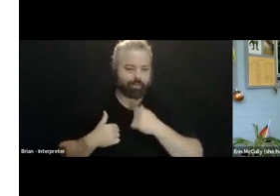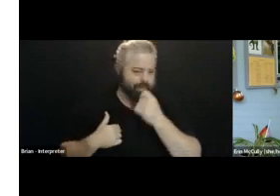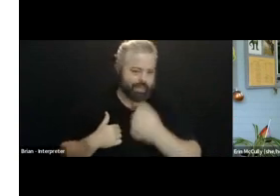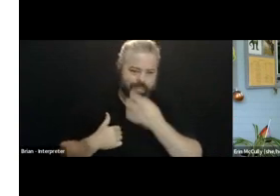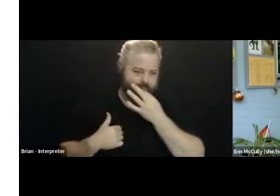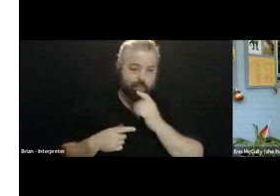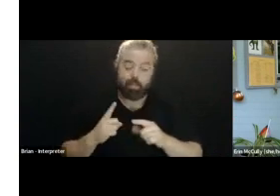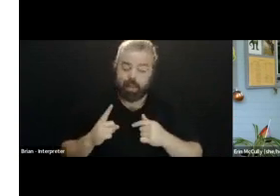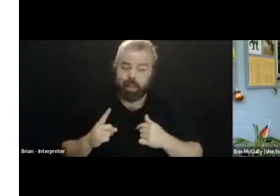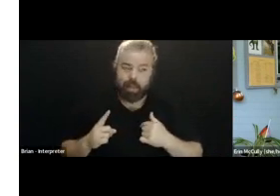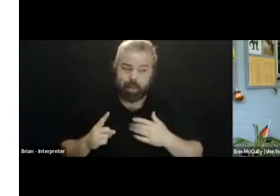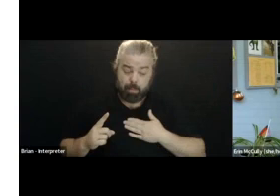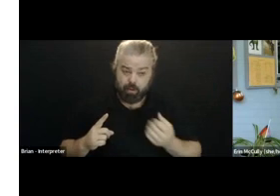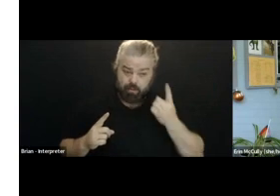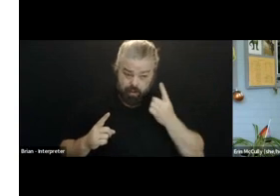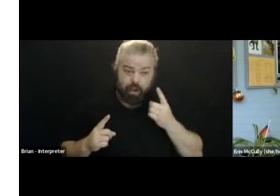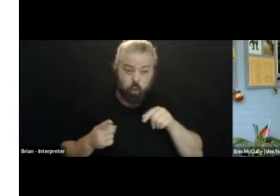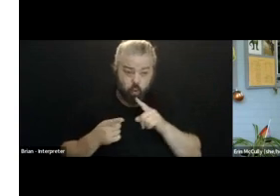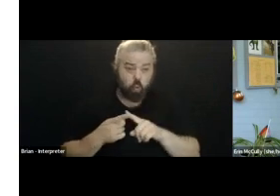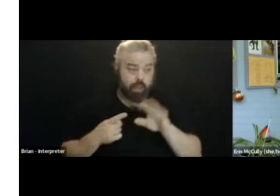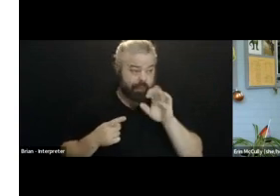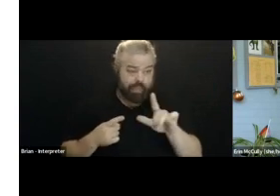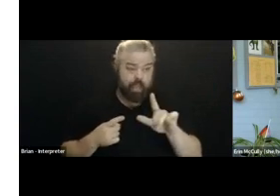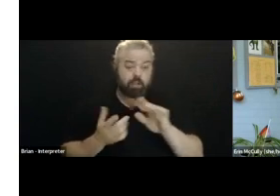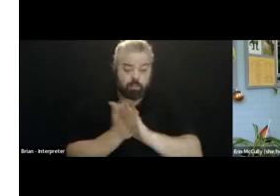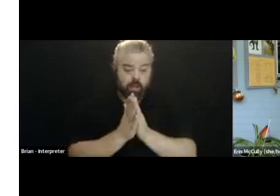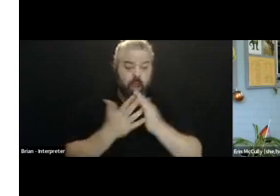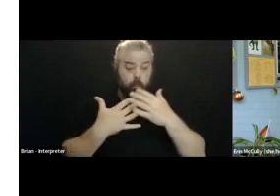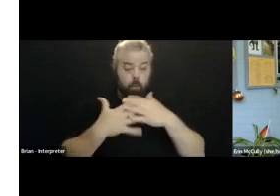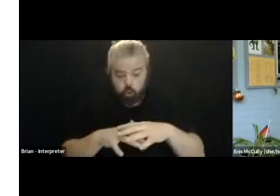user when table cells are merged or split.